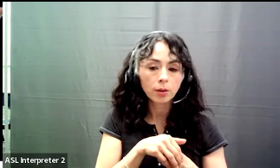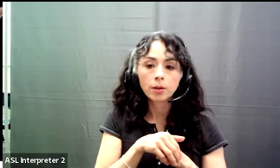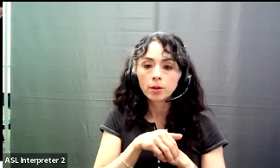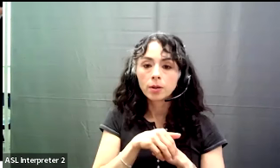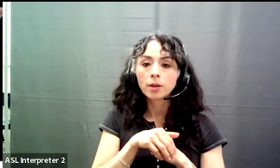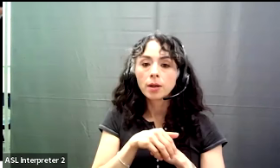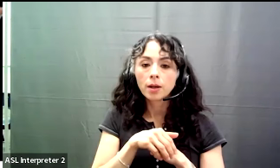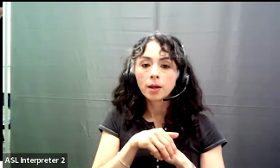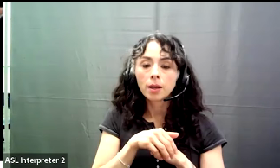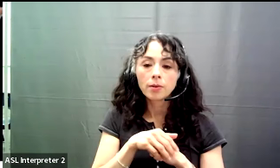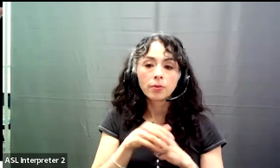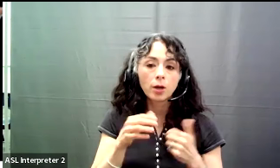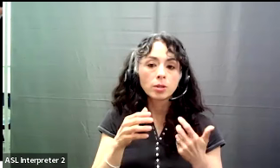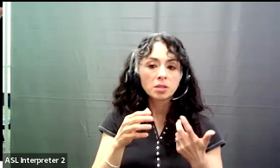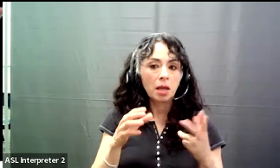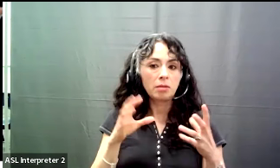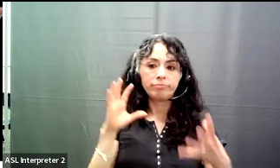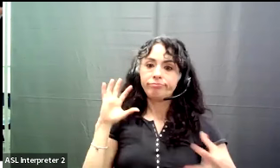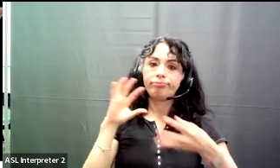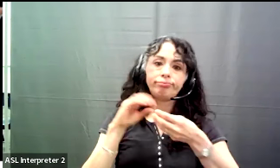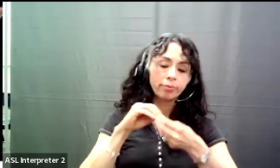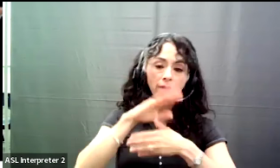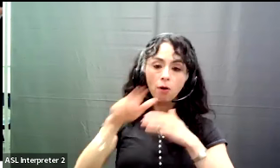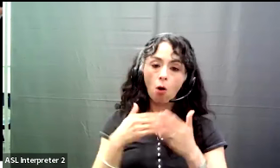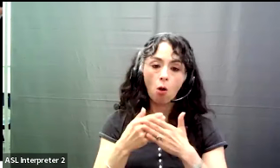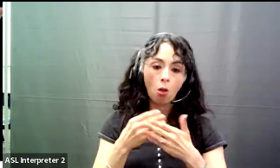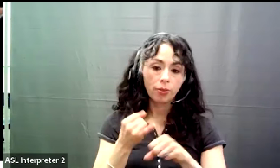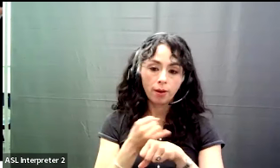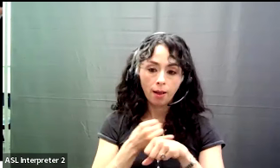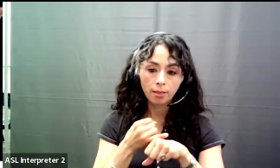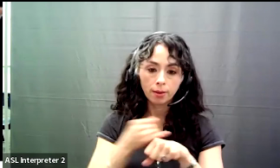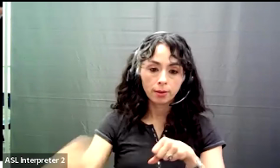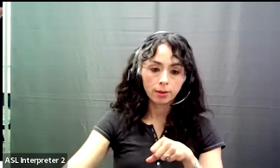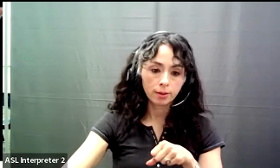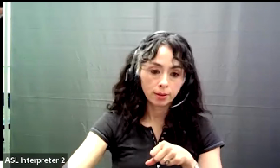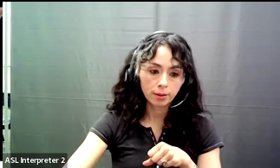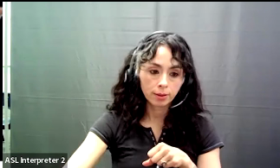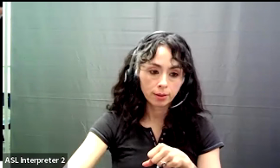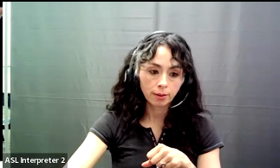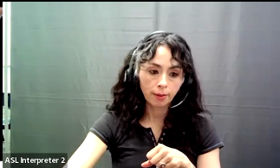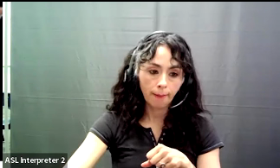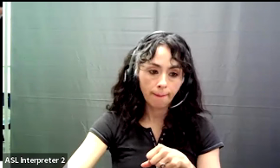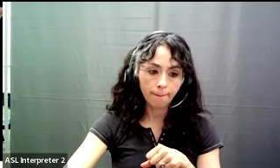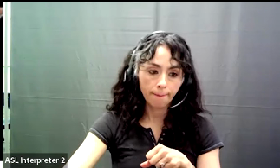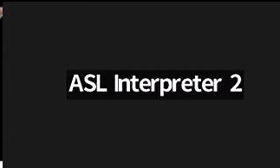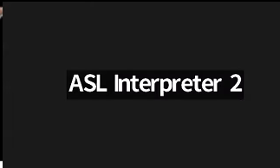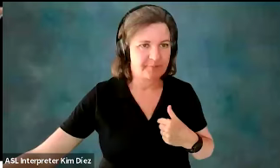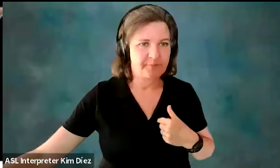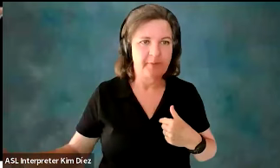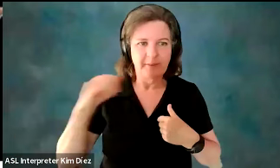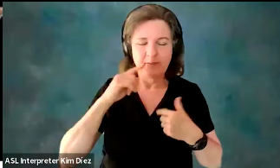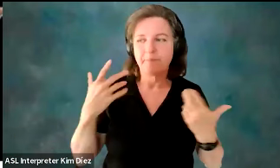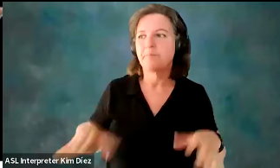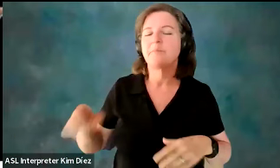the Roberts Soil Service, which is a compendium of all of the island. Then in 1965,